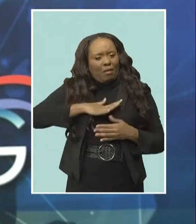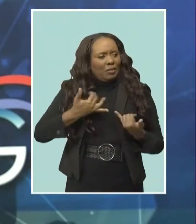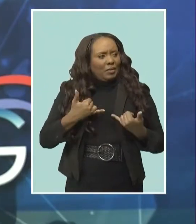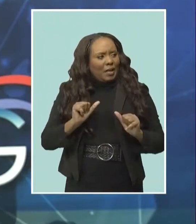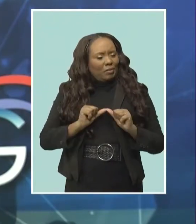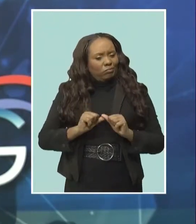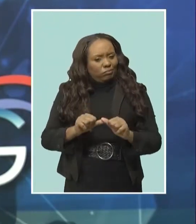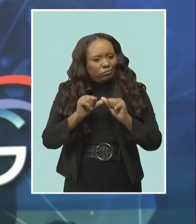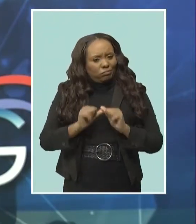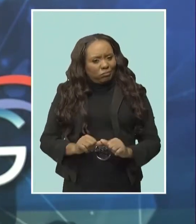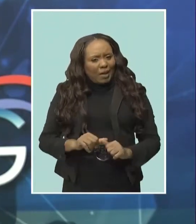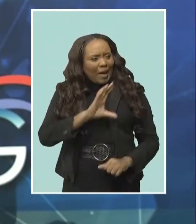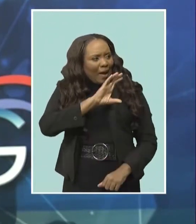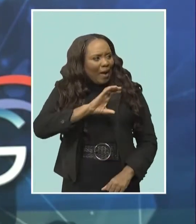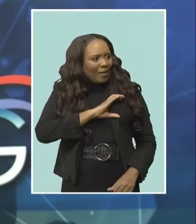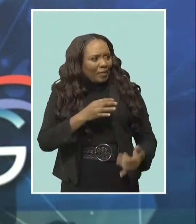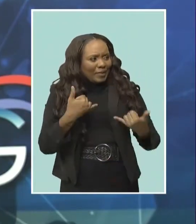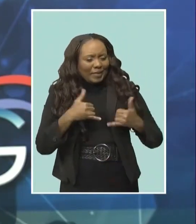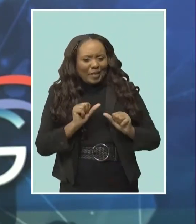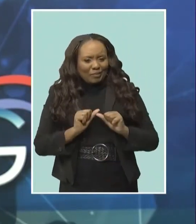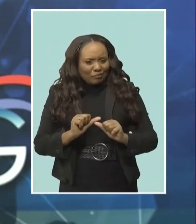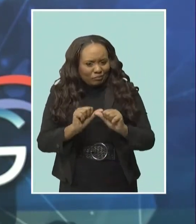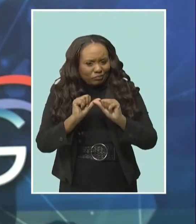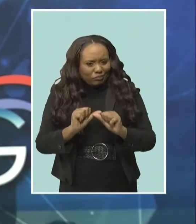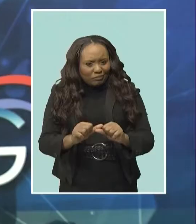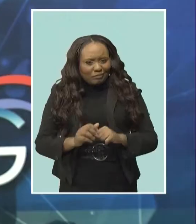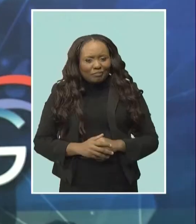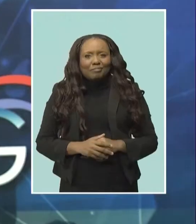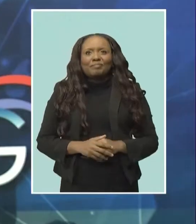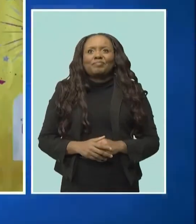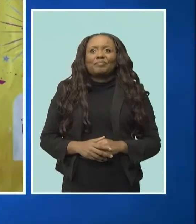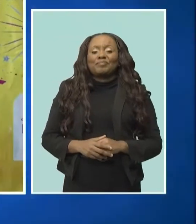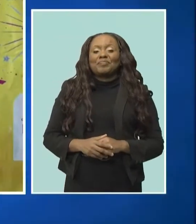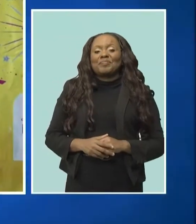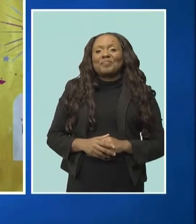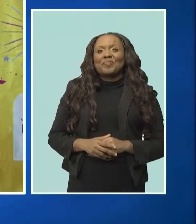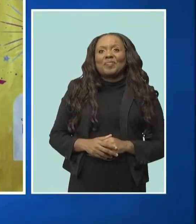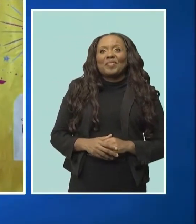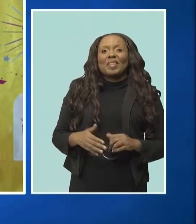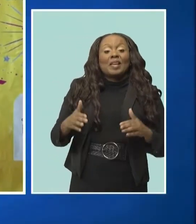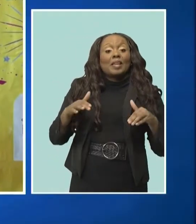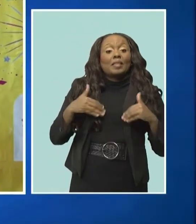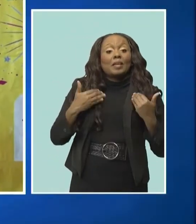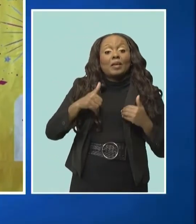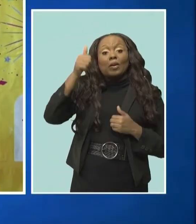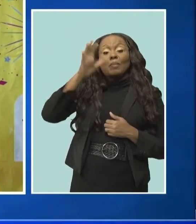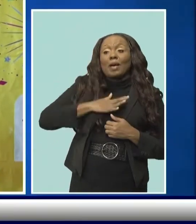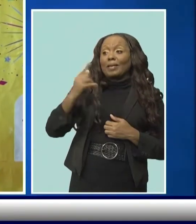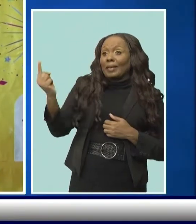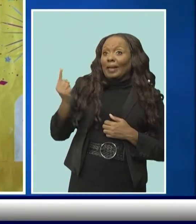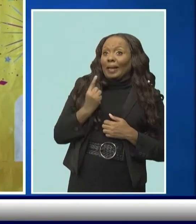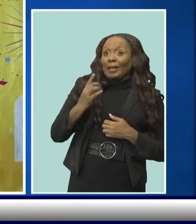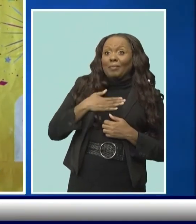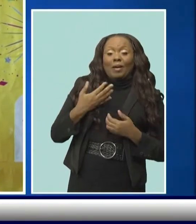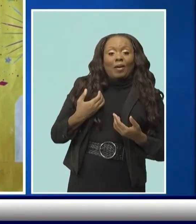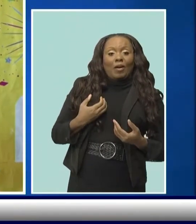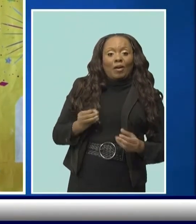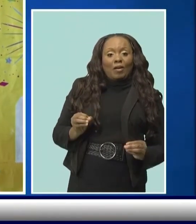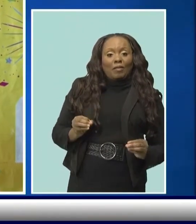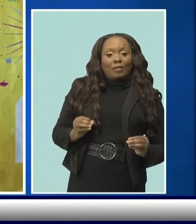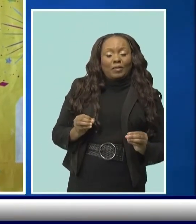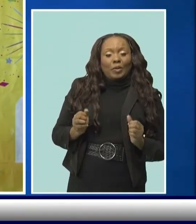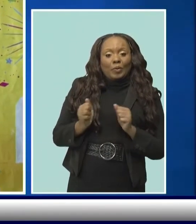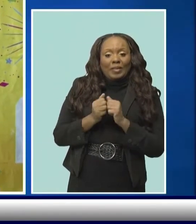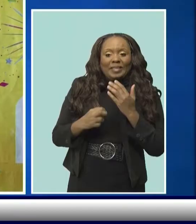found his approach to him remarkable. He came to my office with the ticket in an envelope,